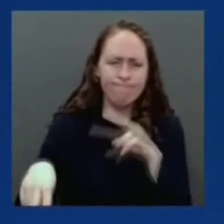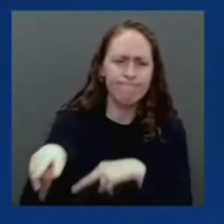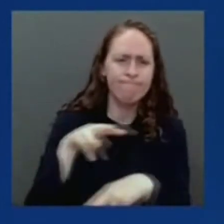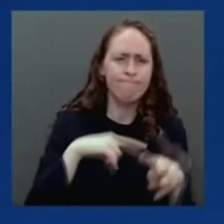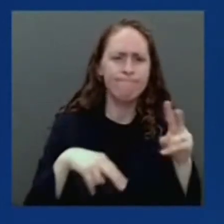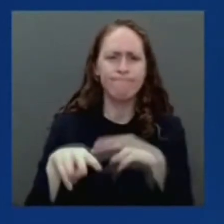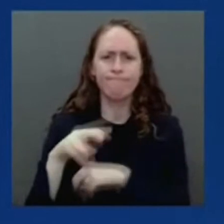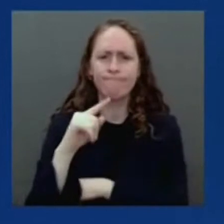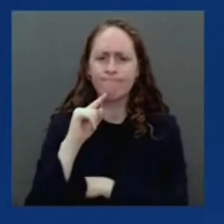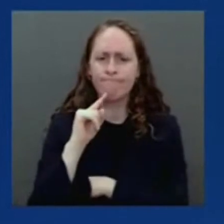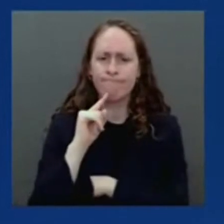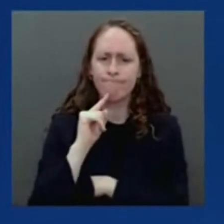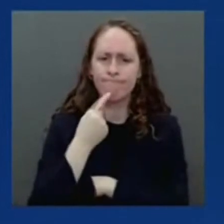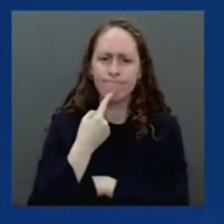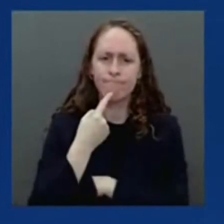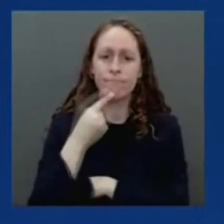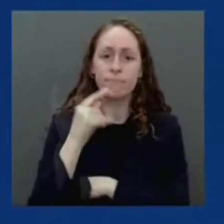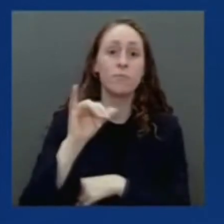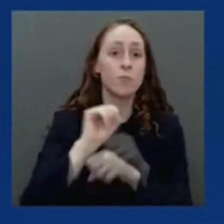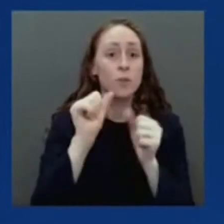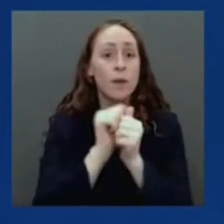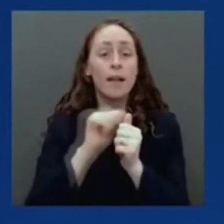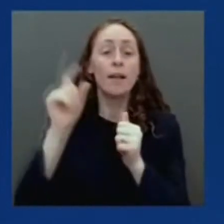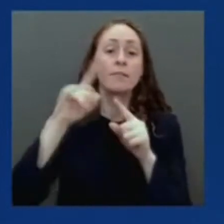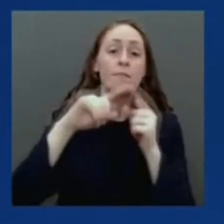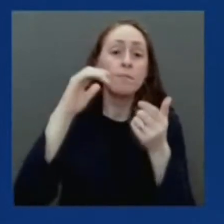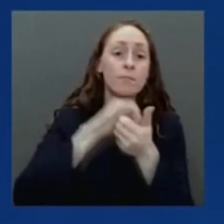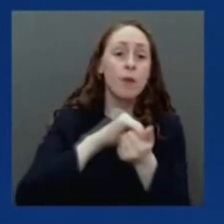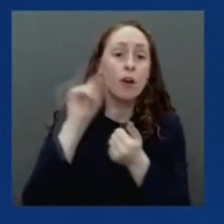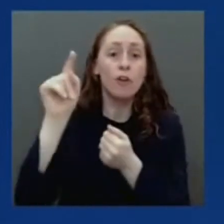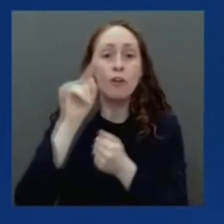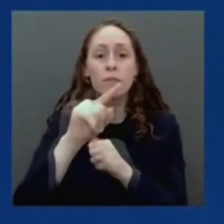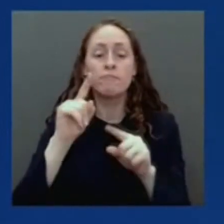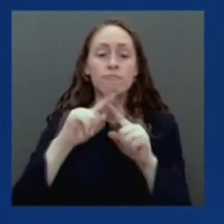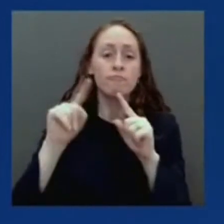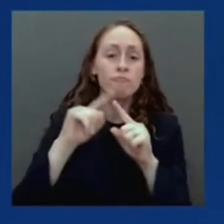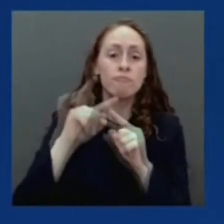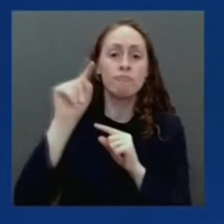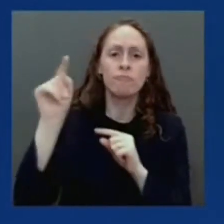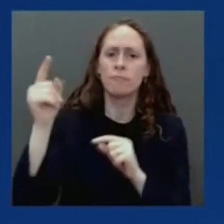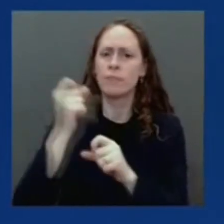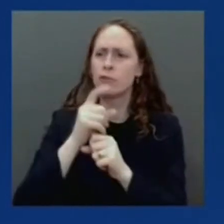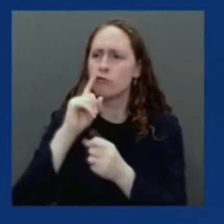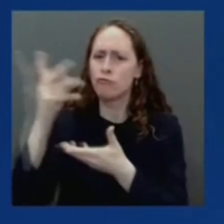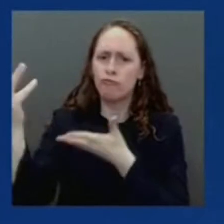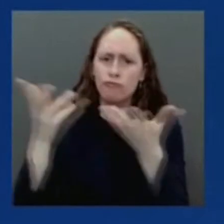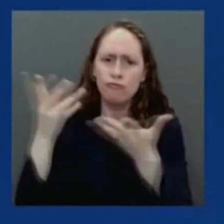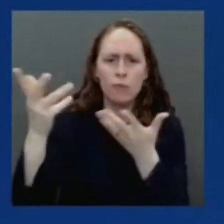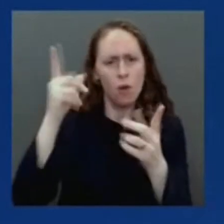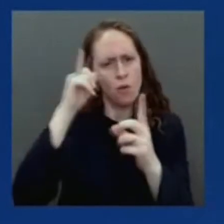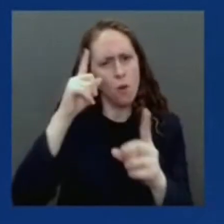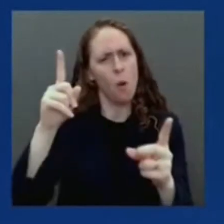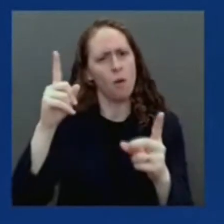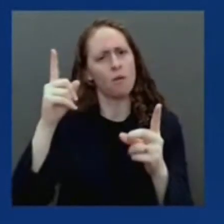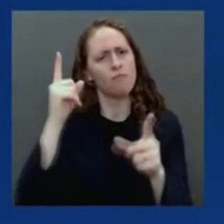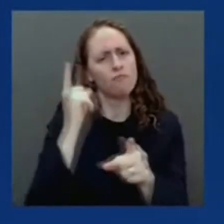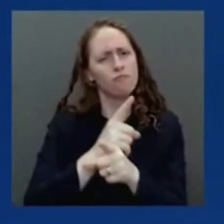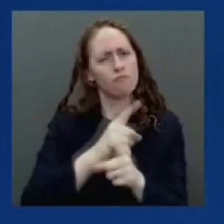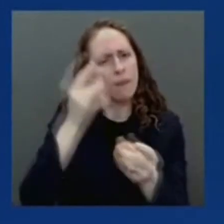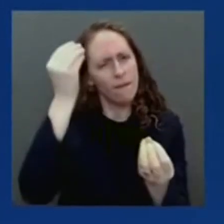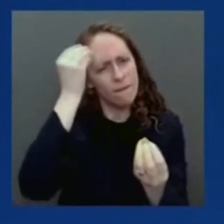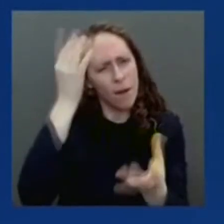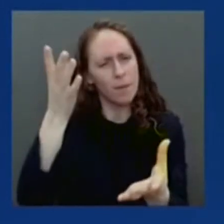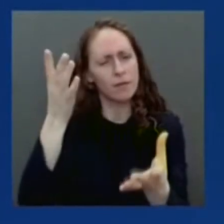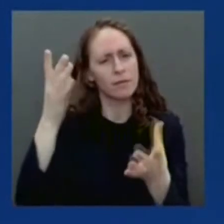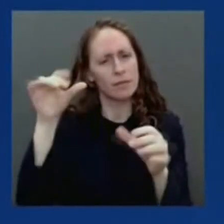accurate science-based information about the vaccine so that they can make the best decisions for their children. And as we await this review process, I want to